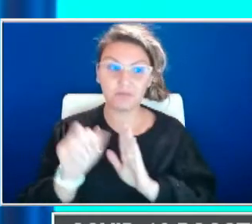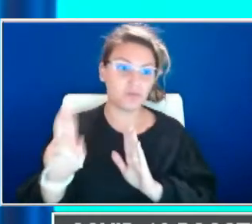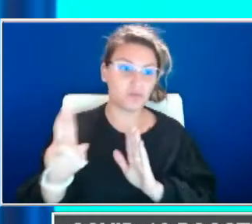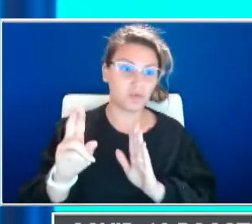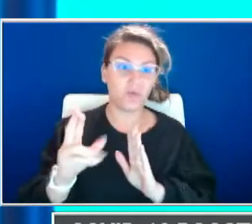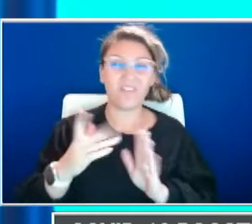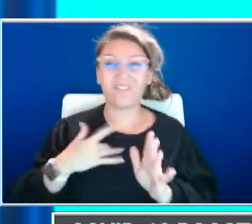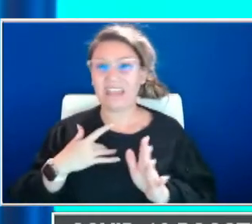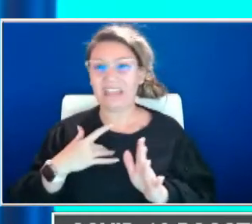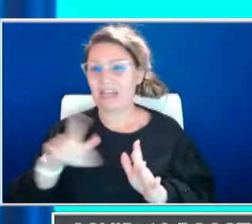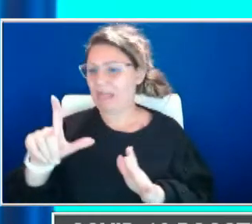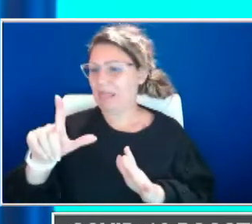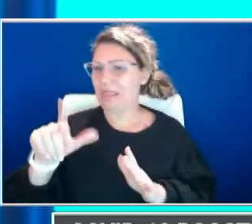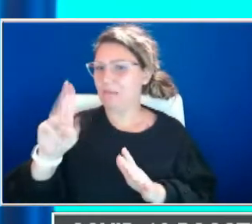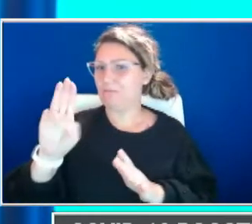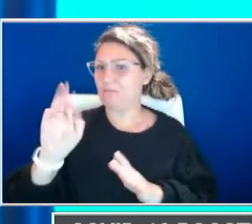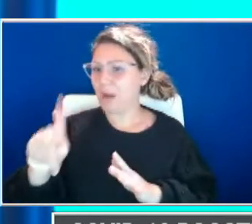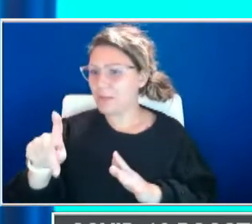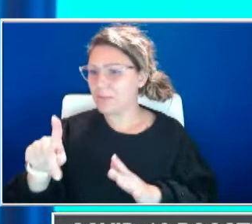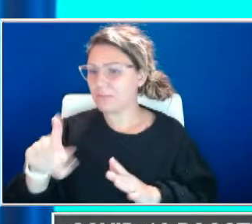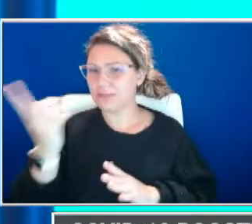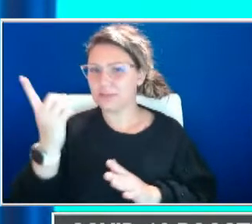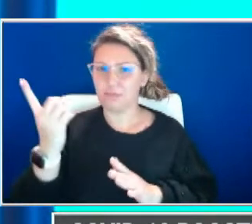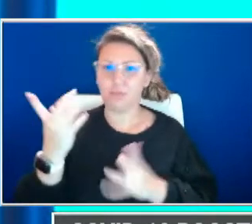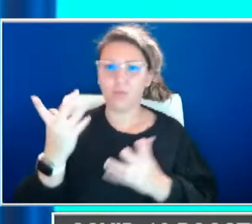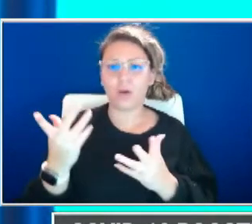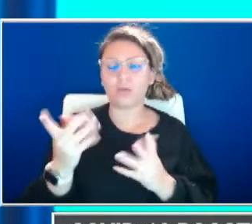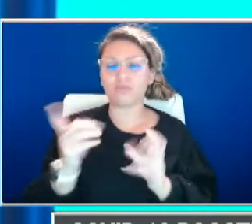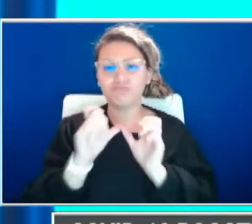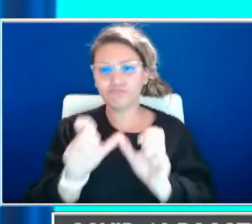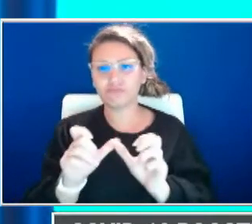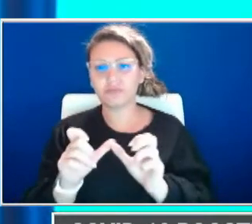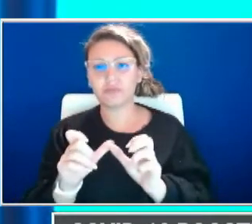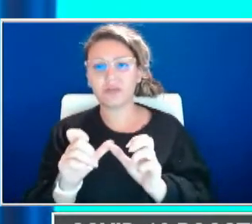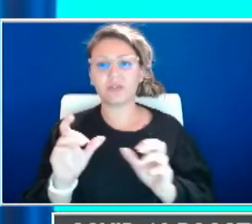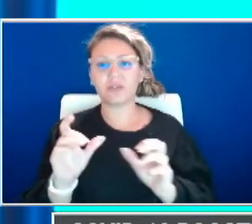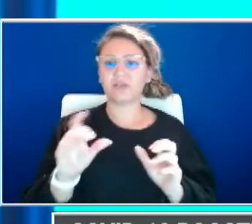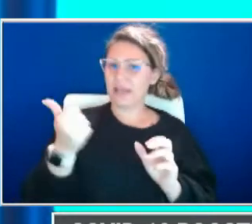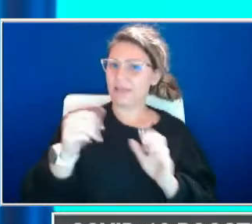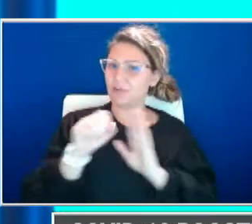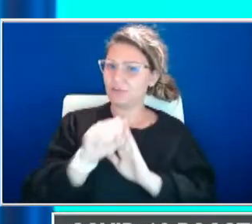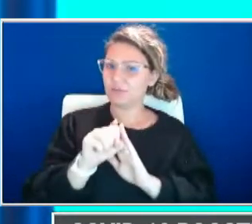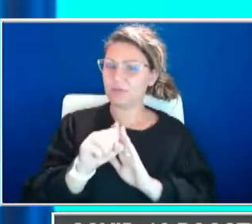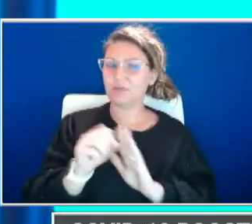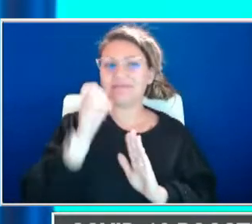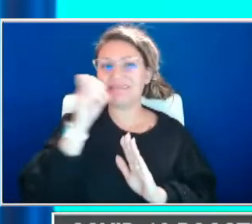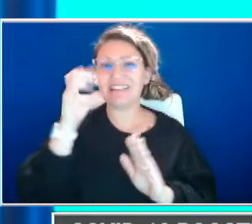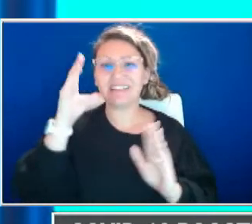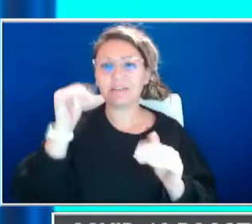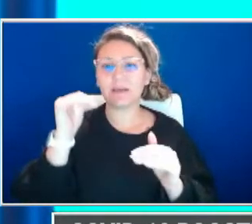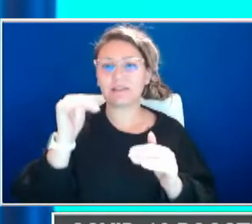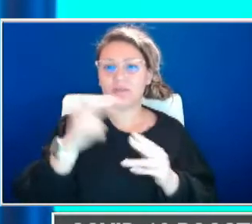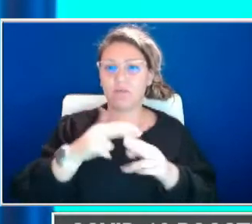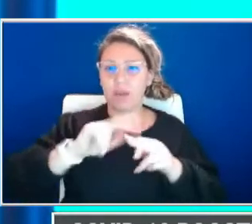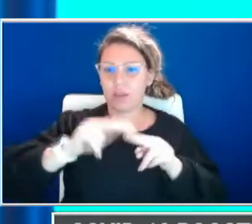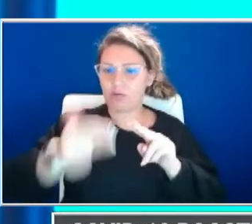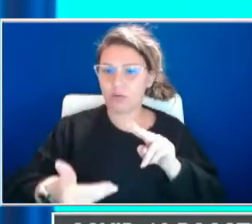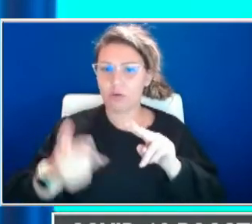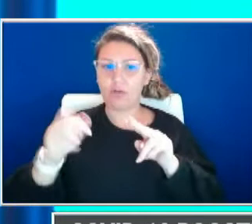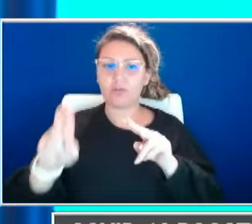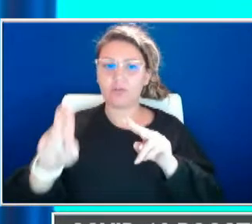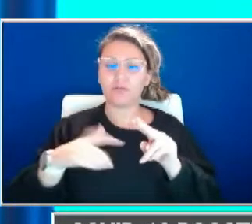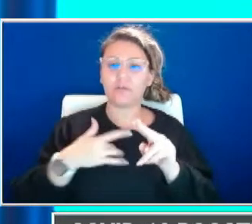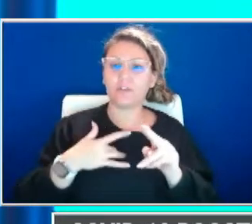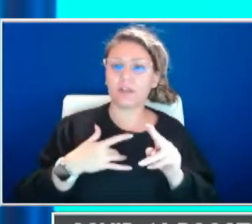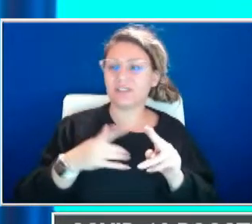that's persistent. There are some symptoms such as unexpected weight loss or feeling more, just